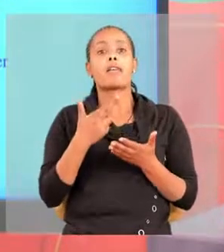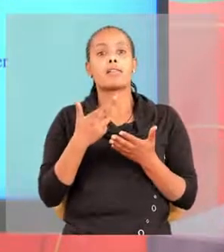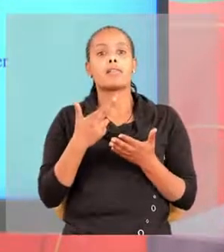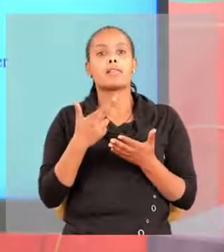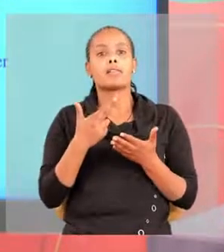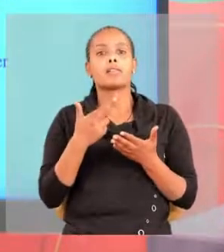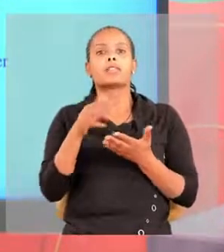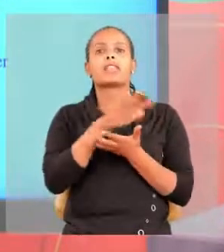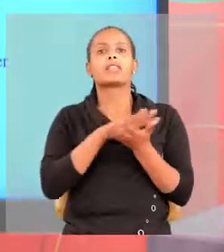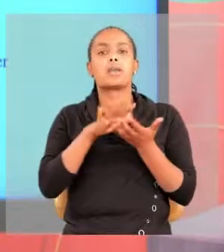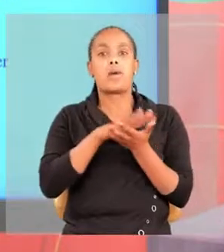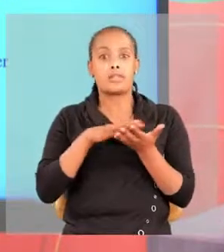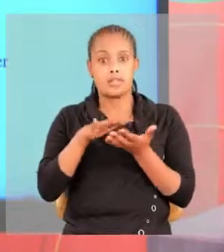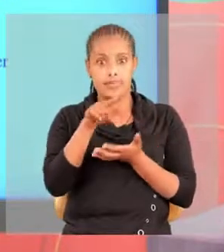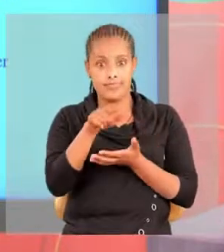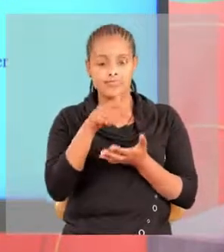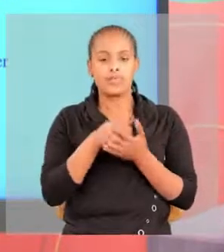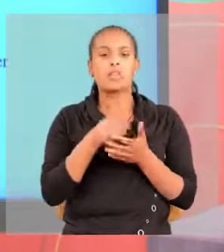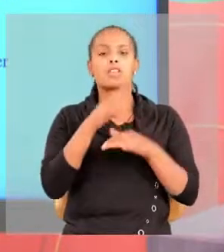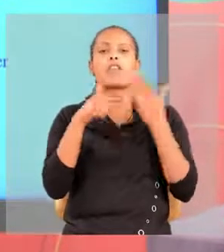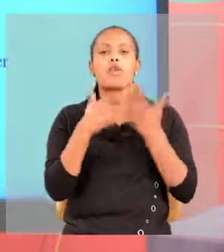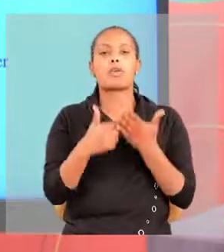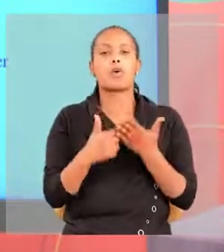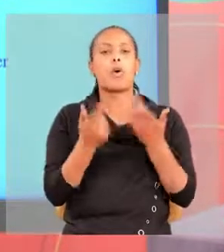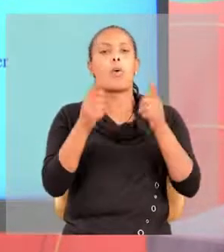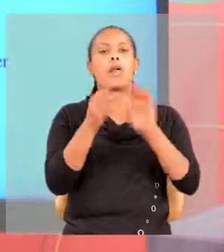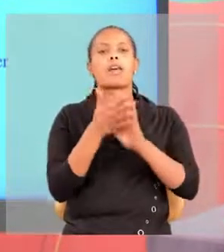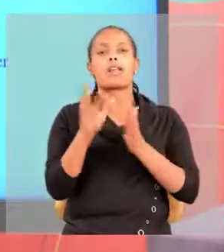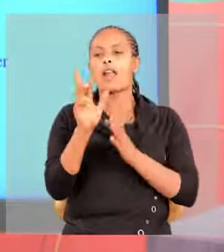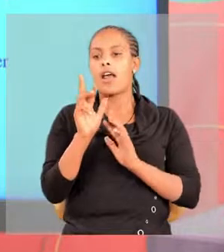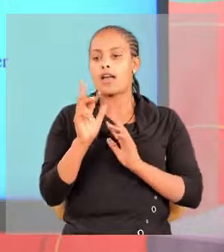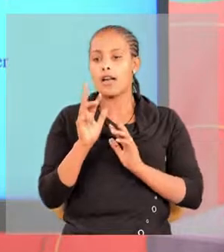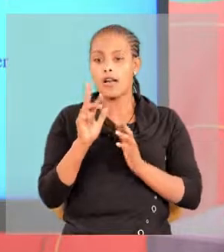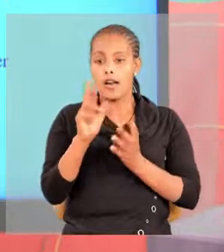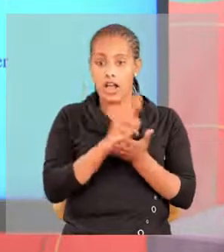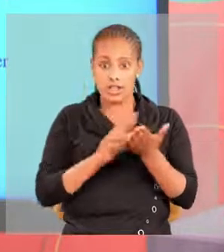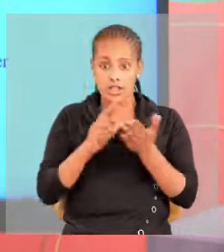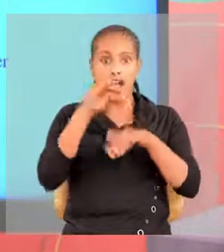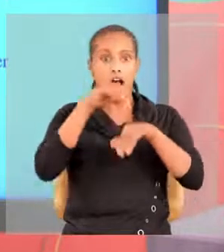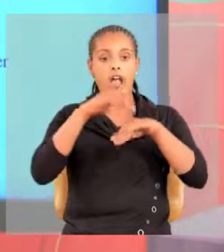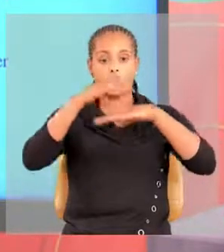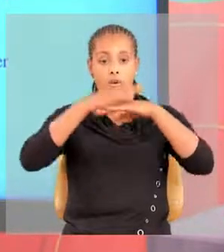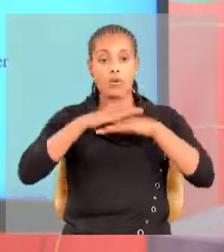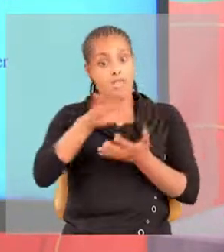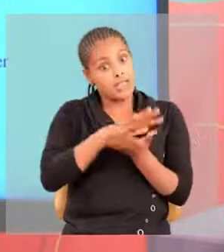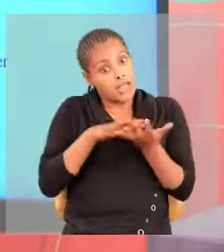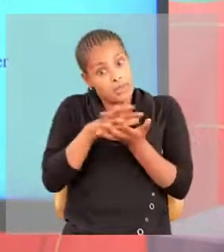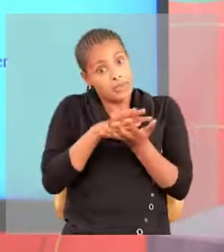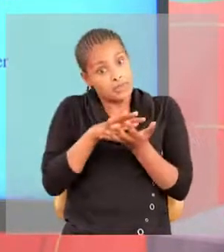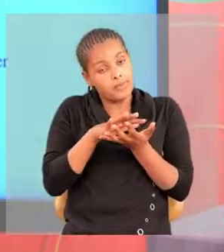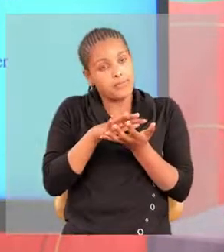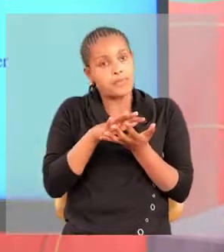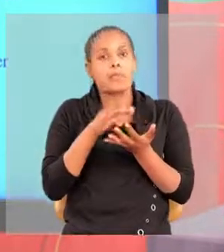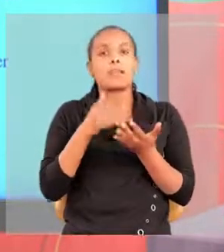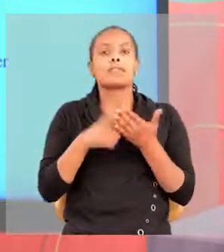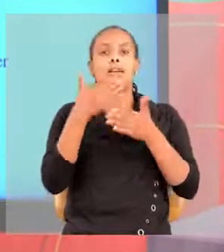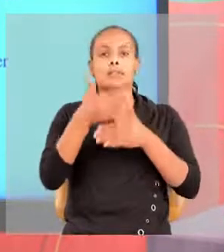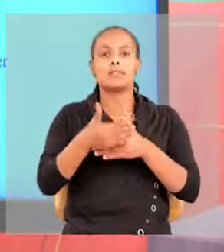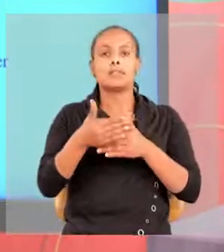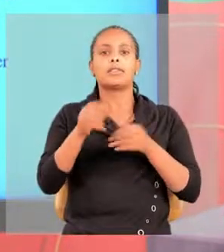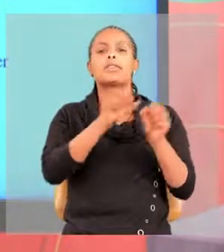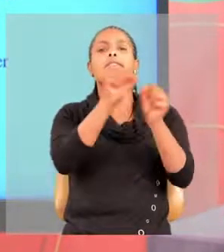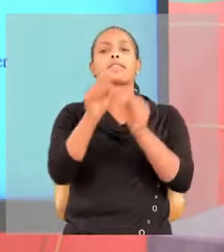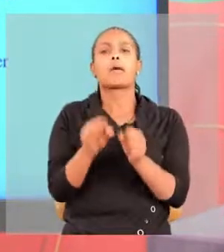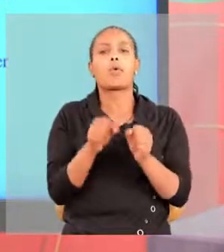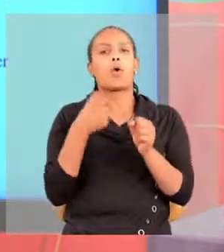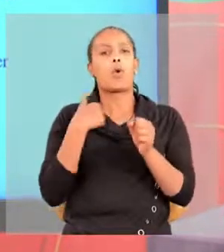the disturbances. Therefore, when a reaction at equilibrium is disturbed, then the